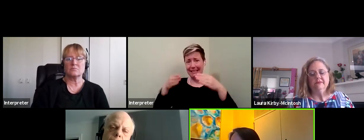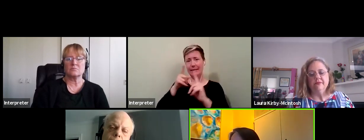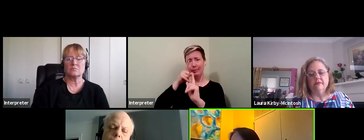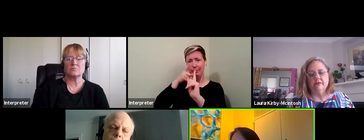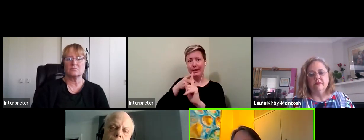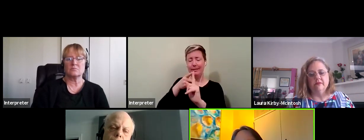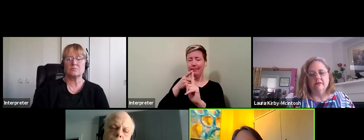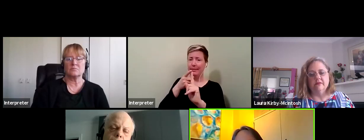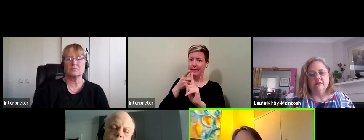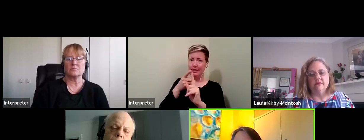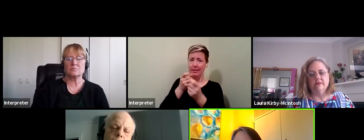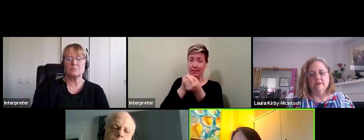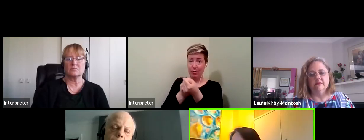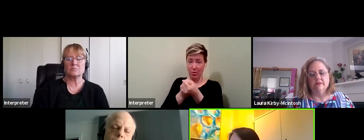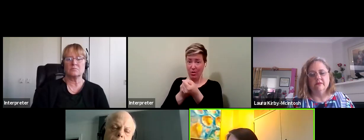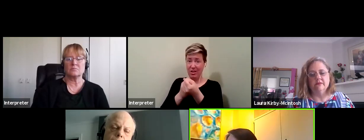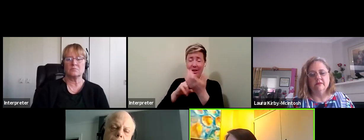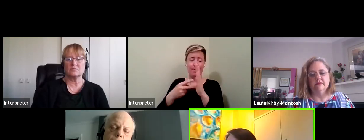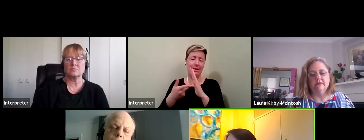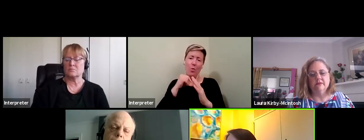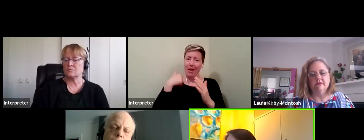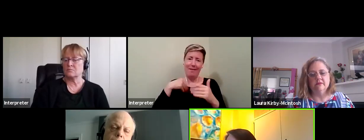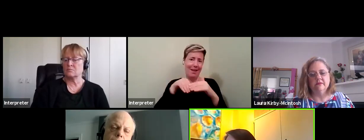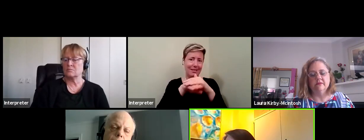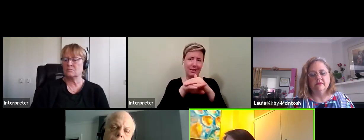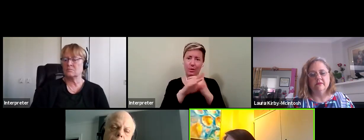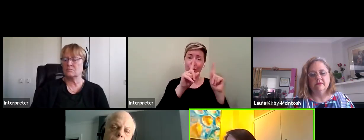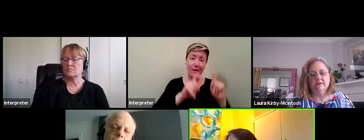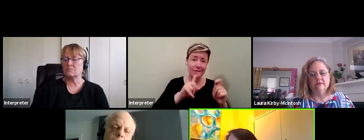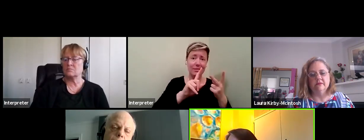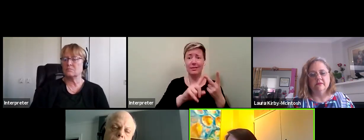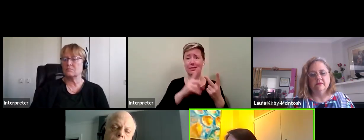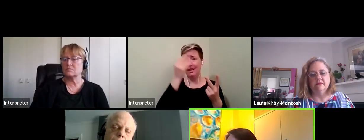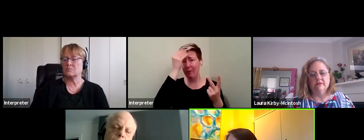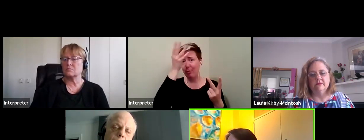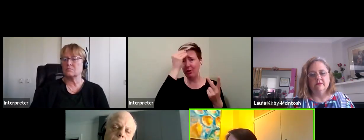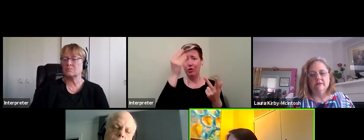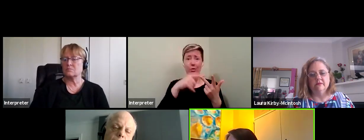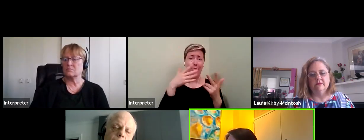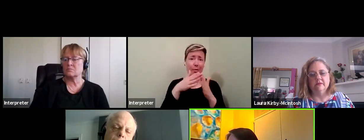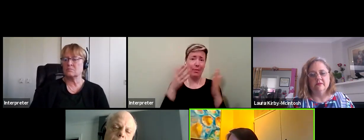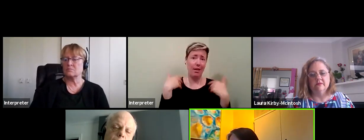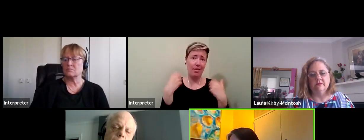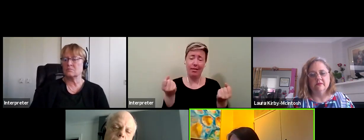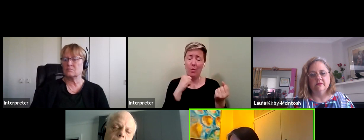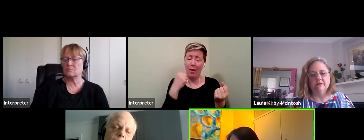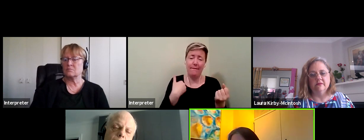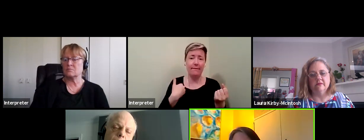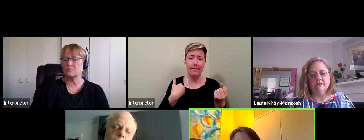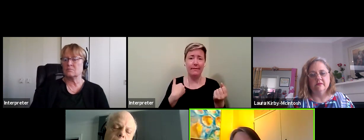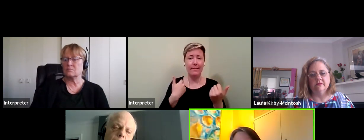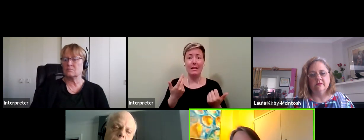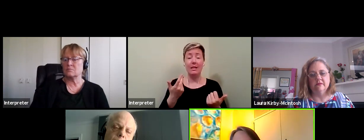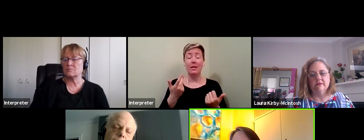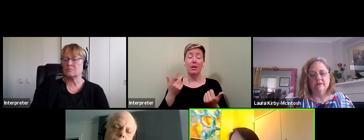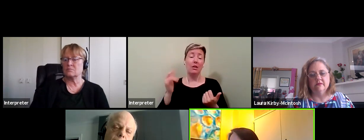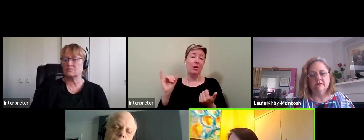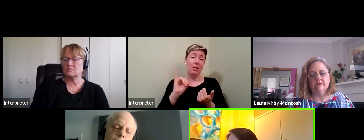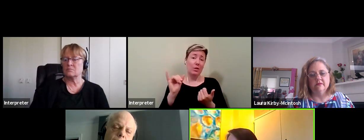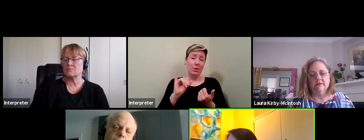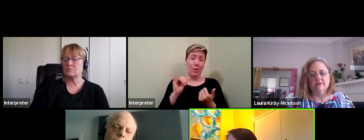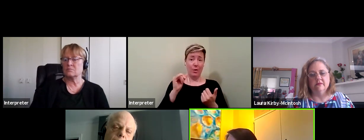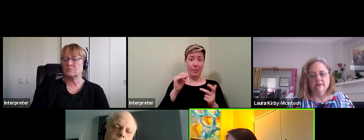to healthcare, and to public information. I'm also concerned because of assumptions about capacity and